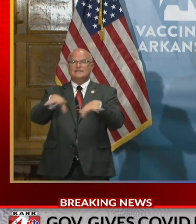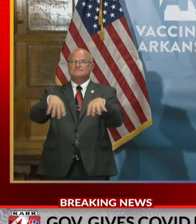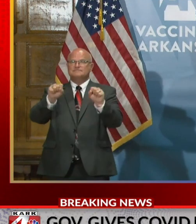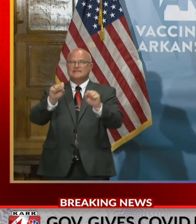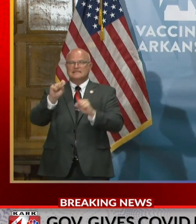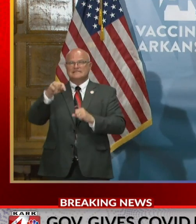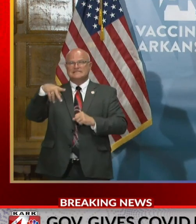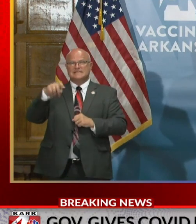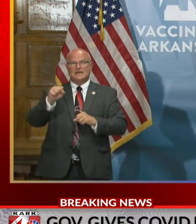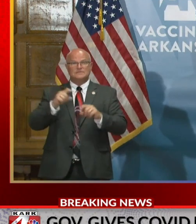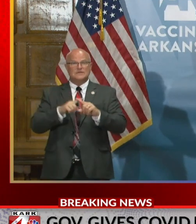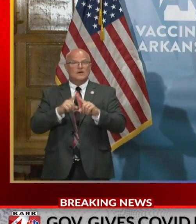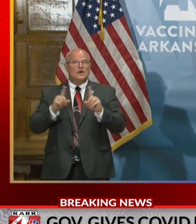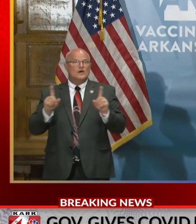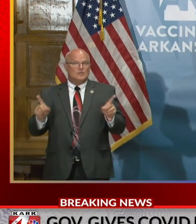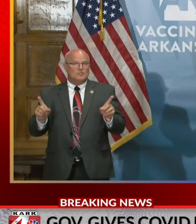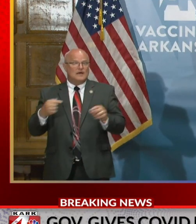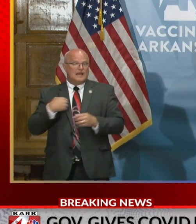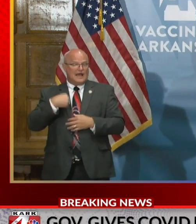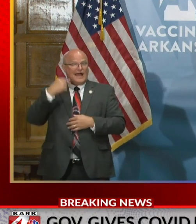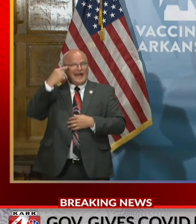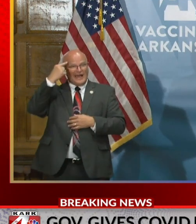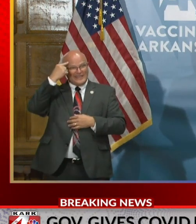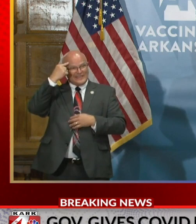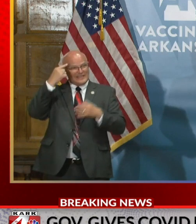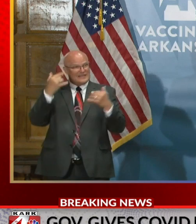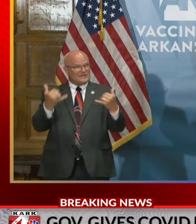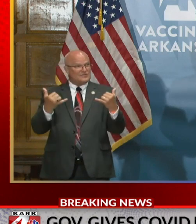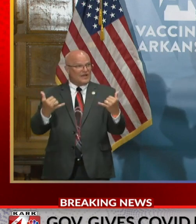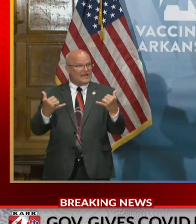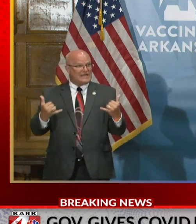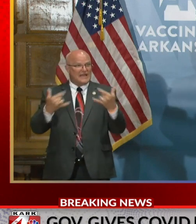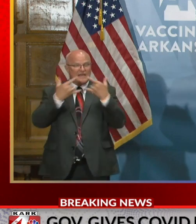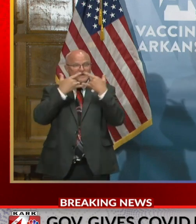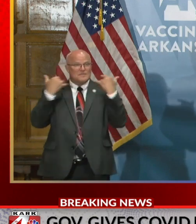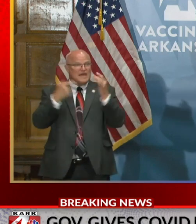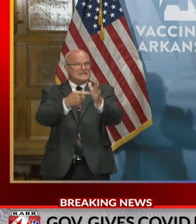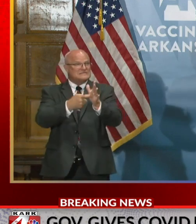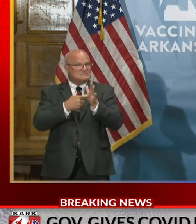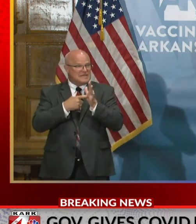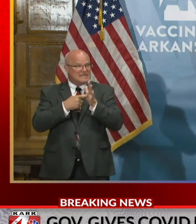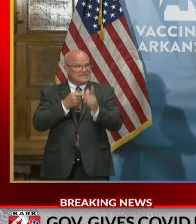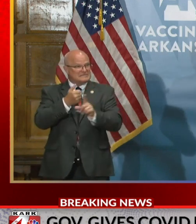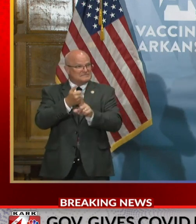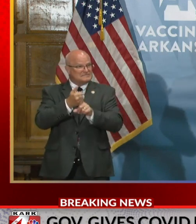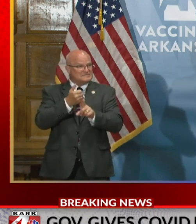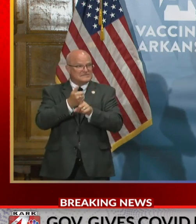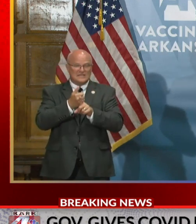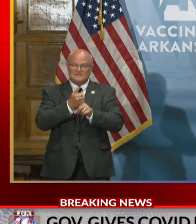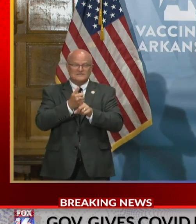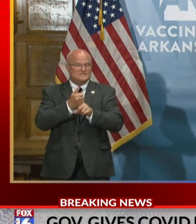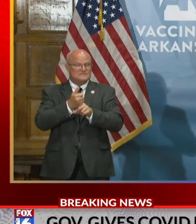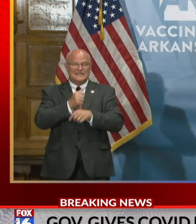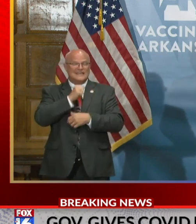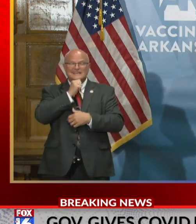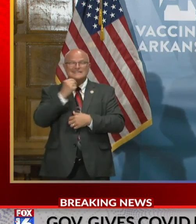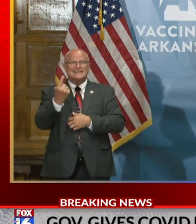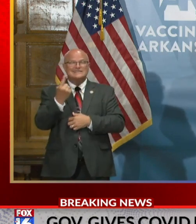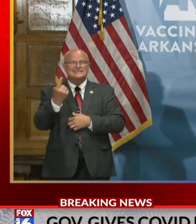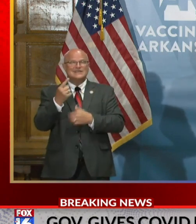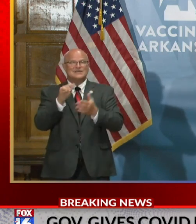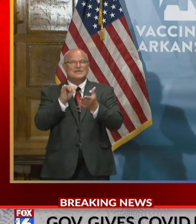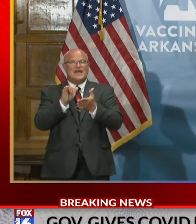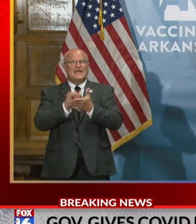those steps. But I think at this point the mask mandate is not something